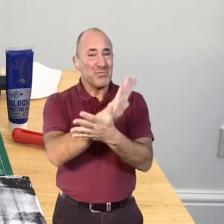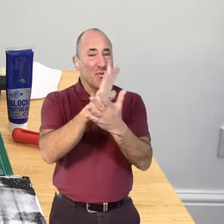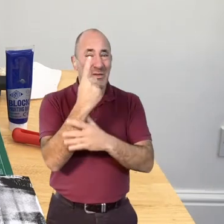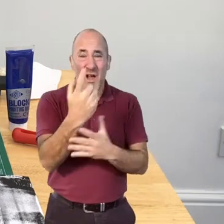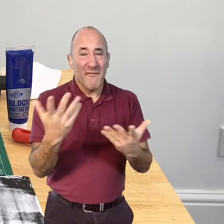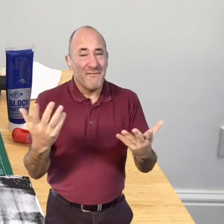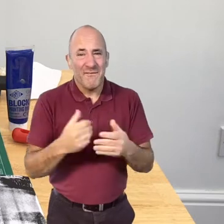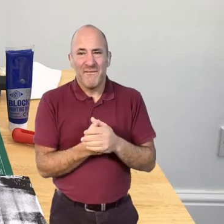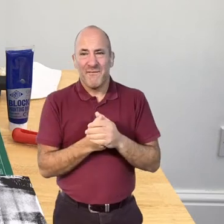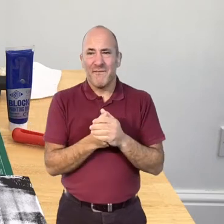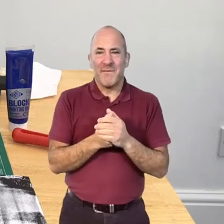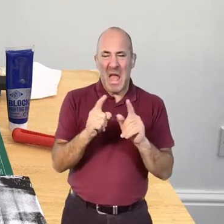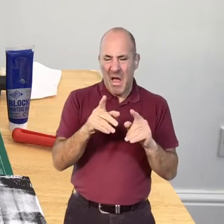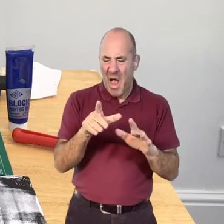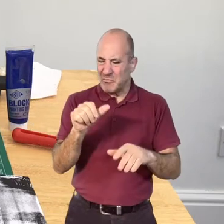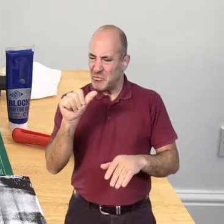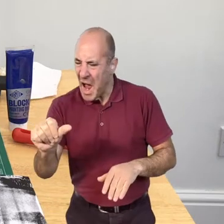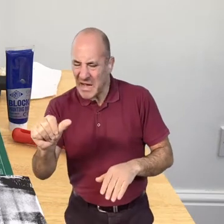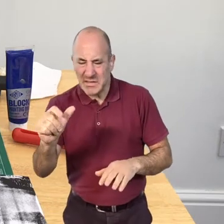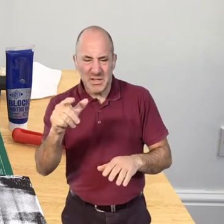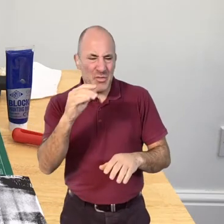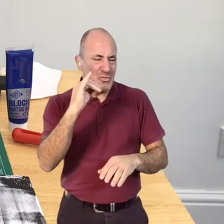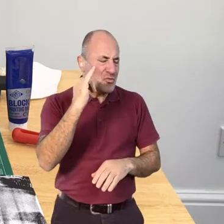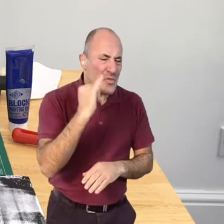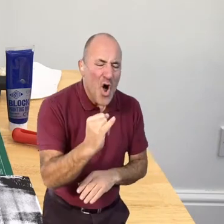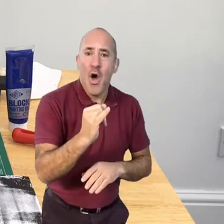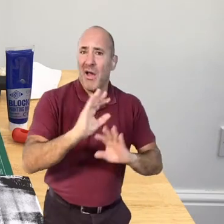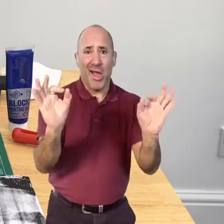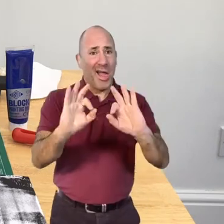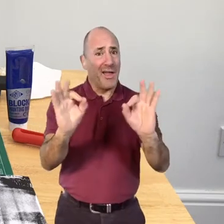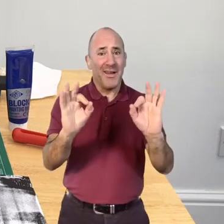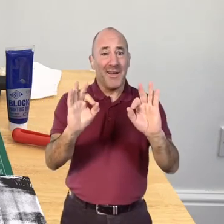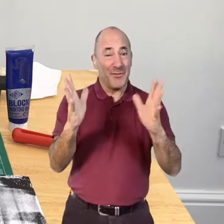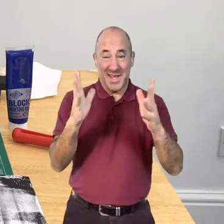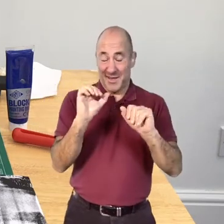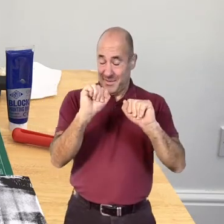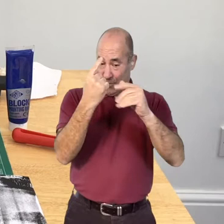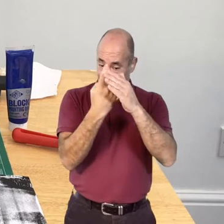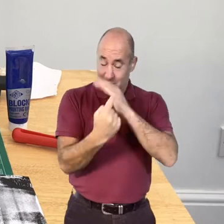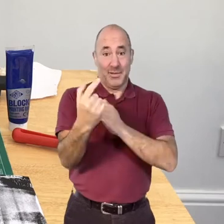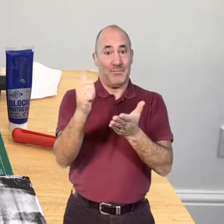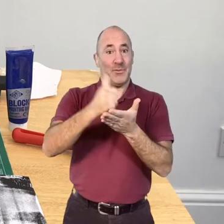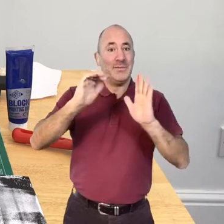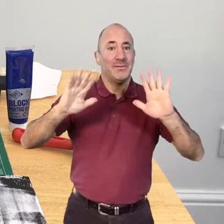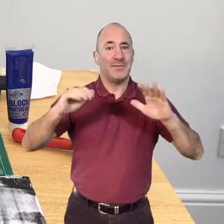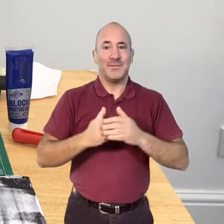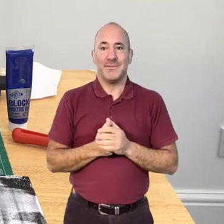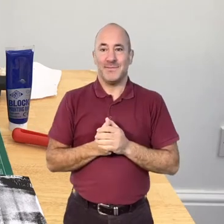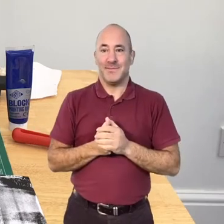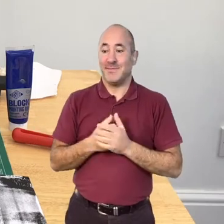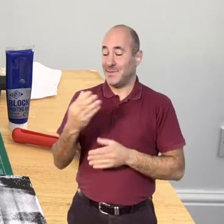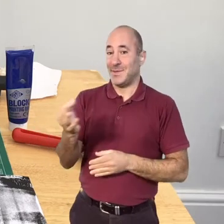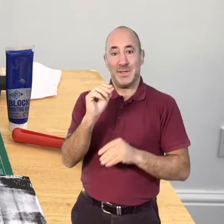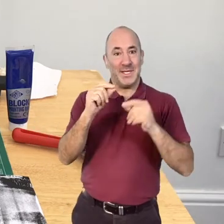fun. There isn't really any rights and wrongs. It's just about making a unique print. And I've also got a